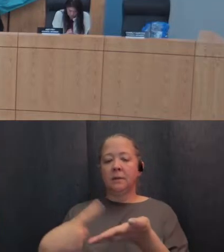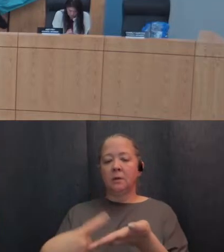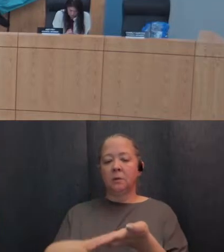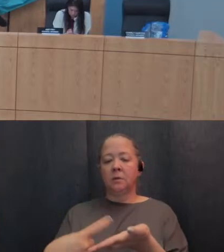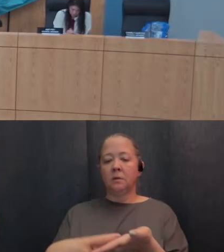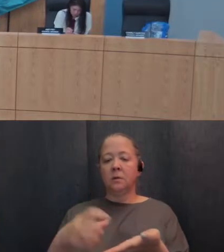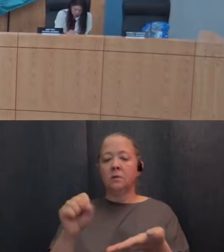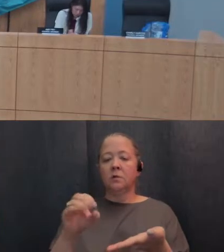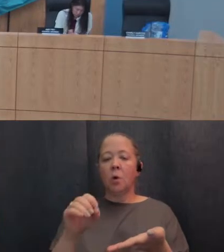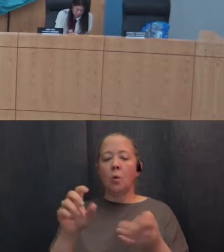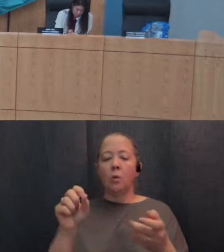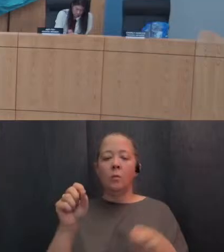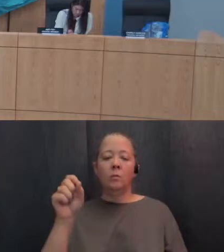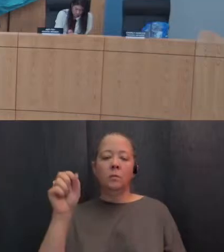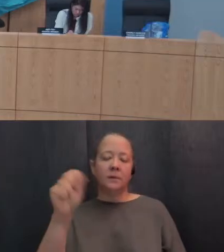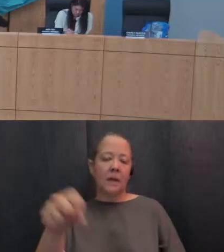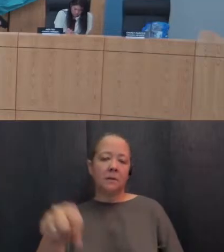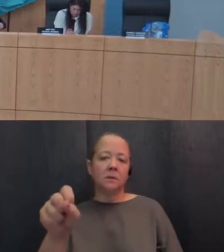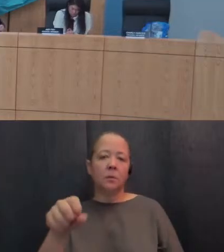Okay.